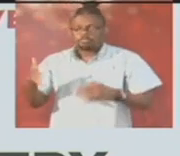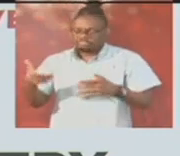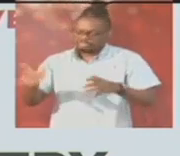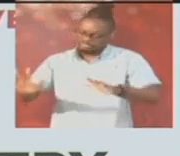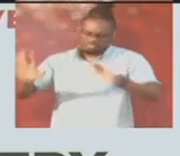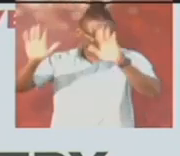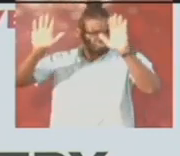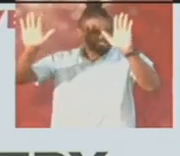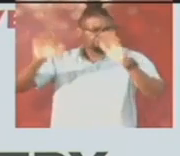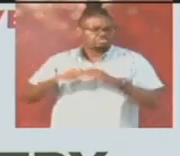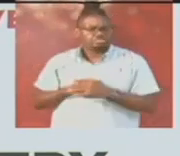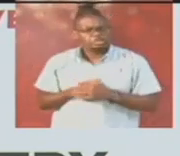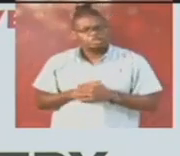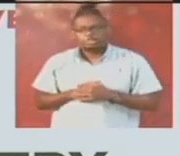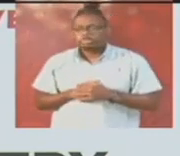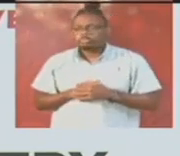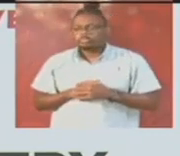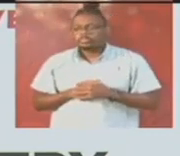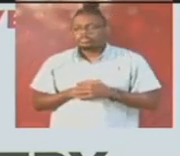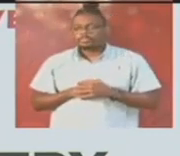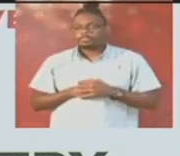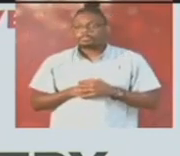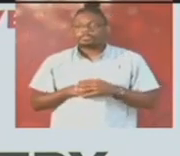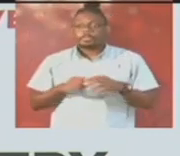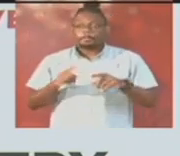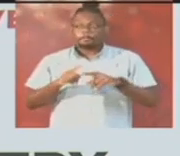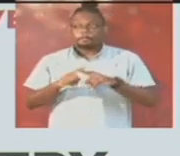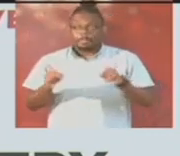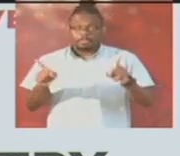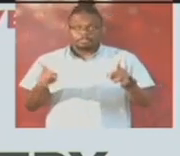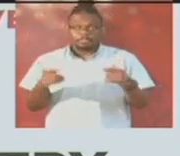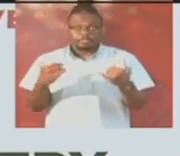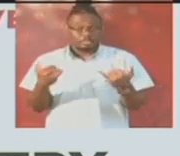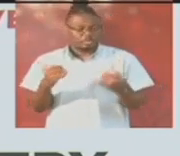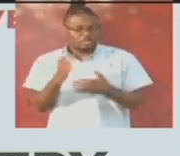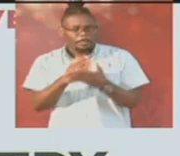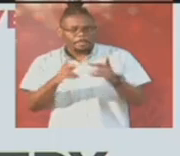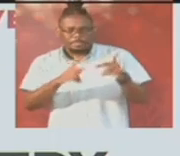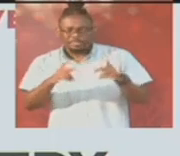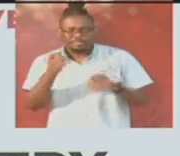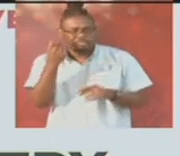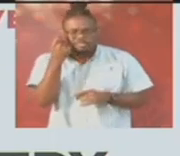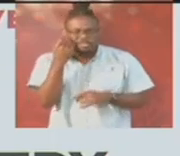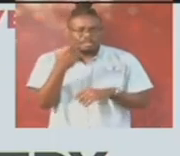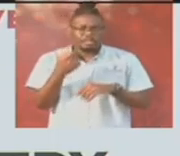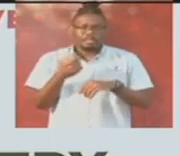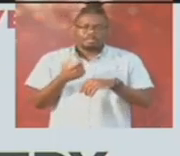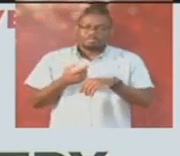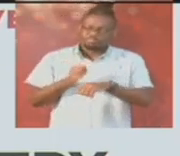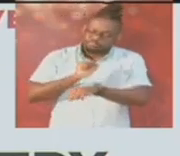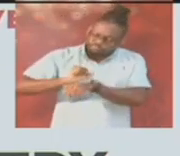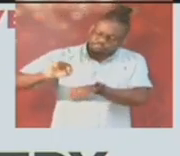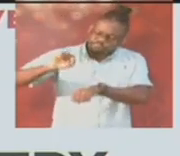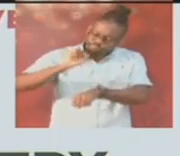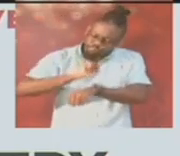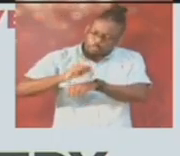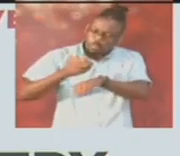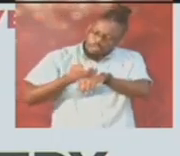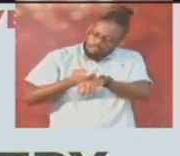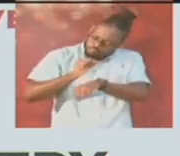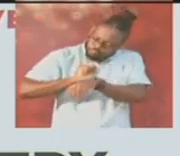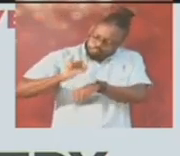unrecognized in all of this is the hard work and dedication and high degree of customer